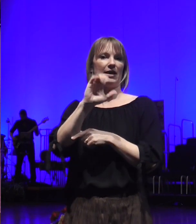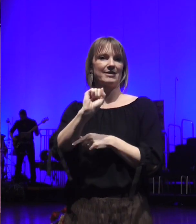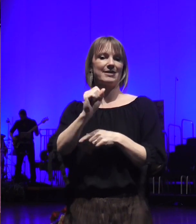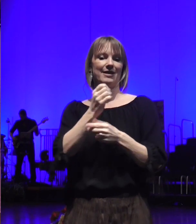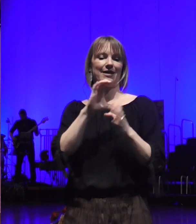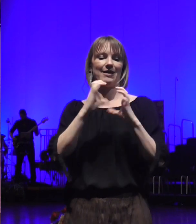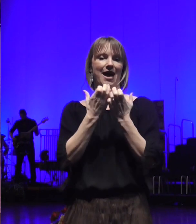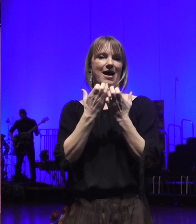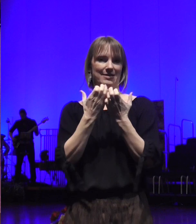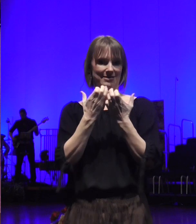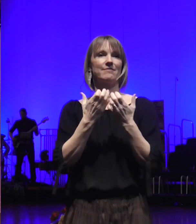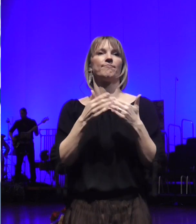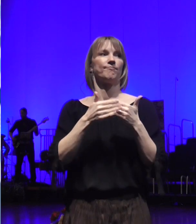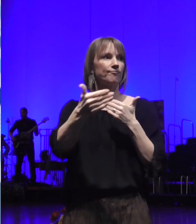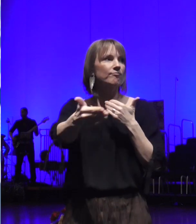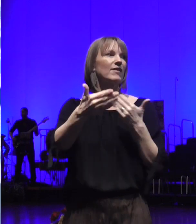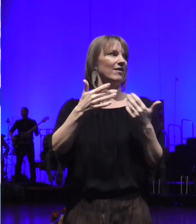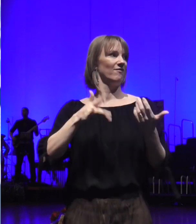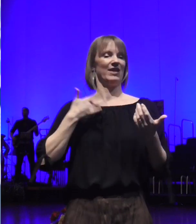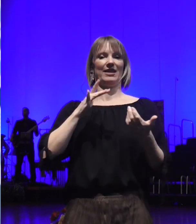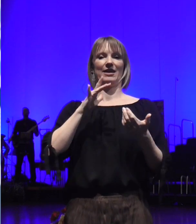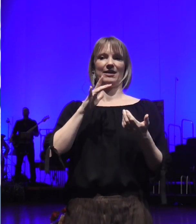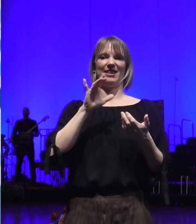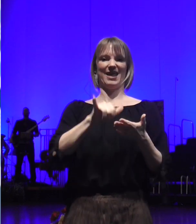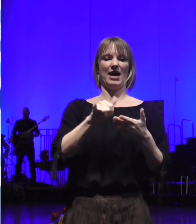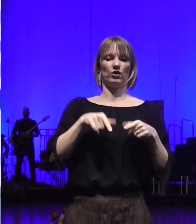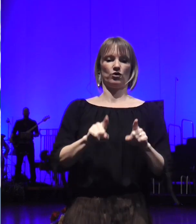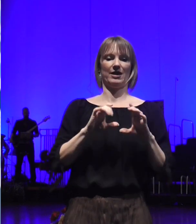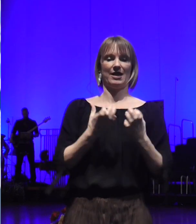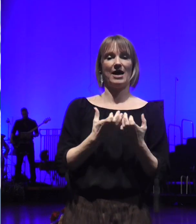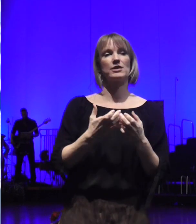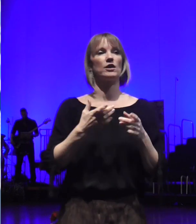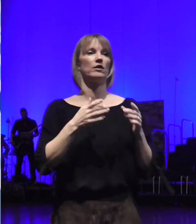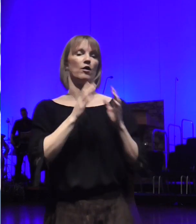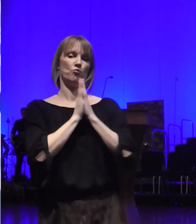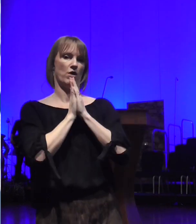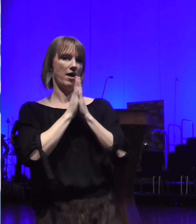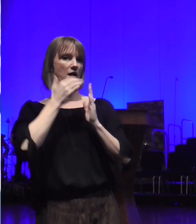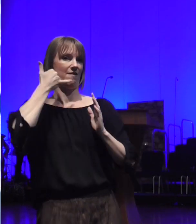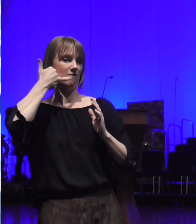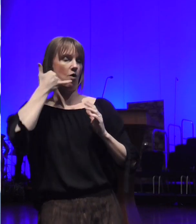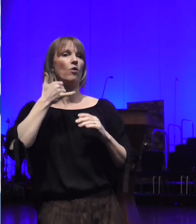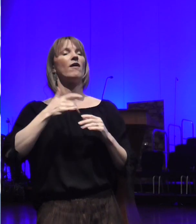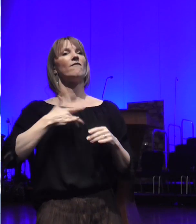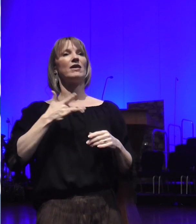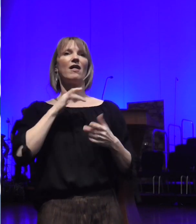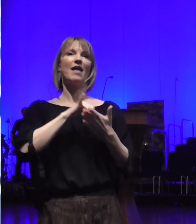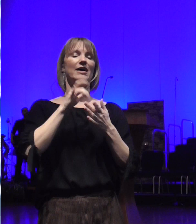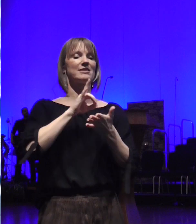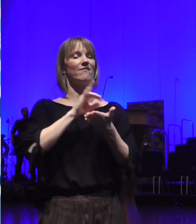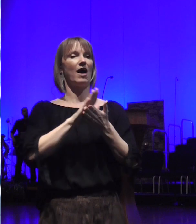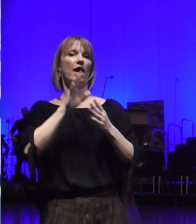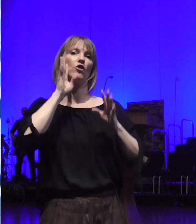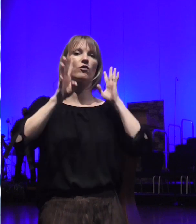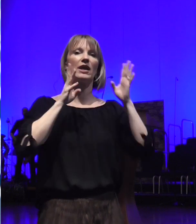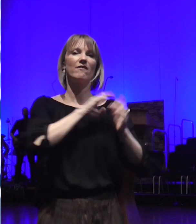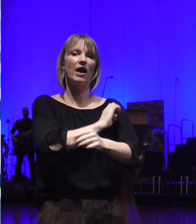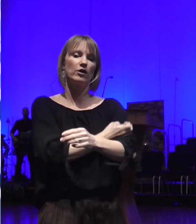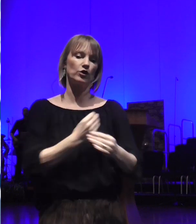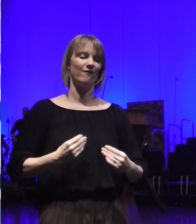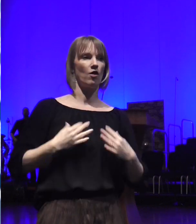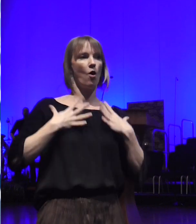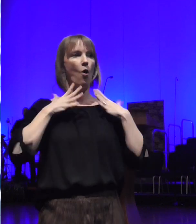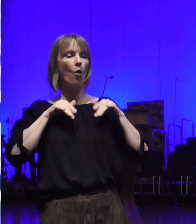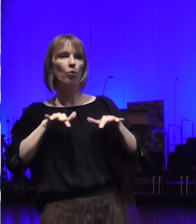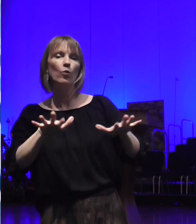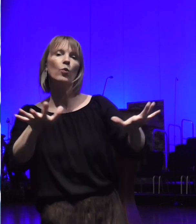profound, and I've been bringing that feeling to class with me. To feel that divine presence, that divine creative energy flowing through him,